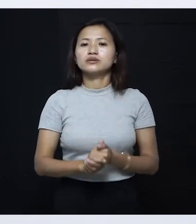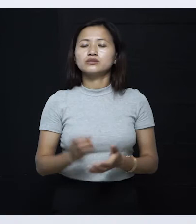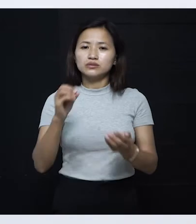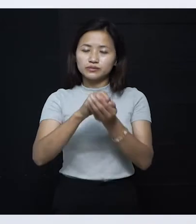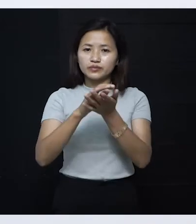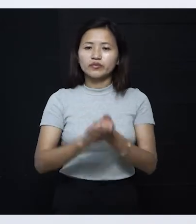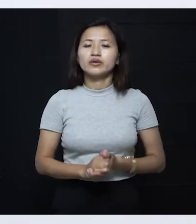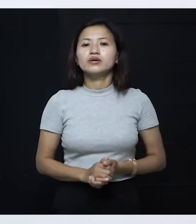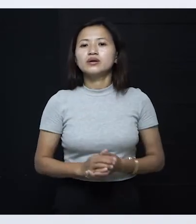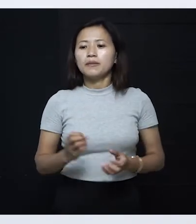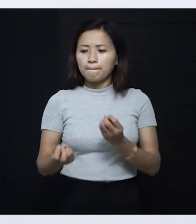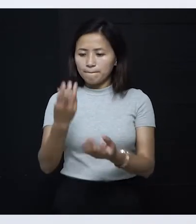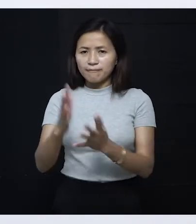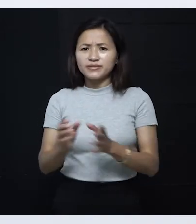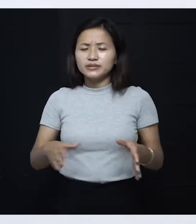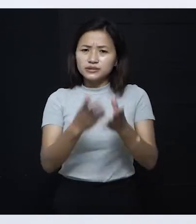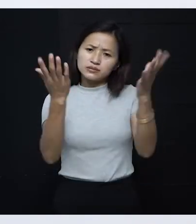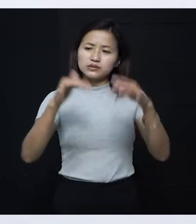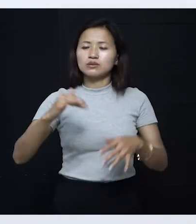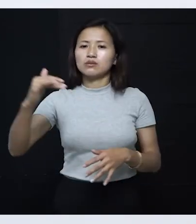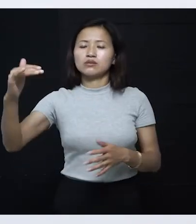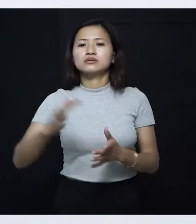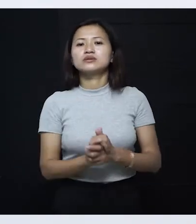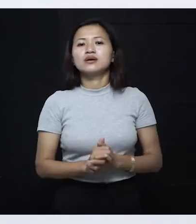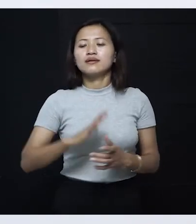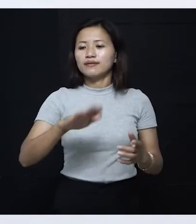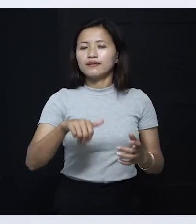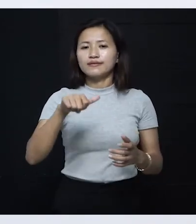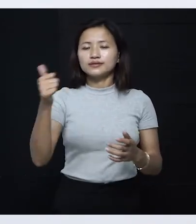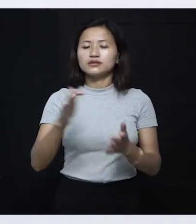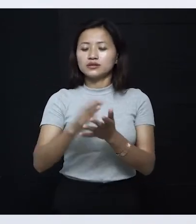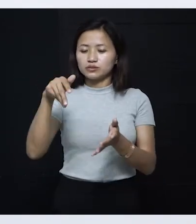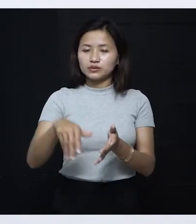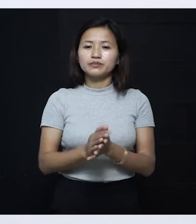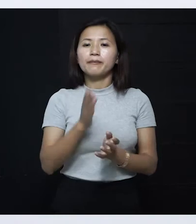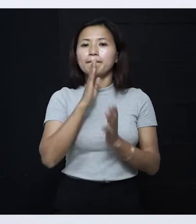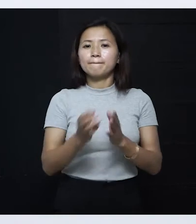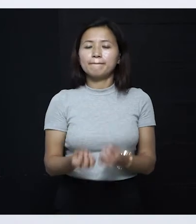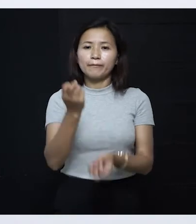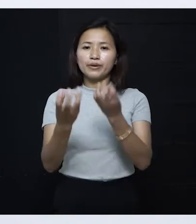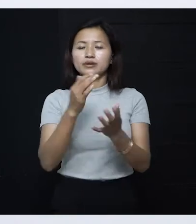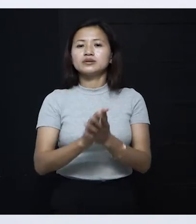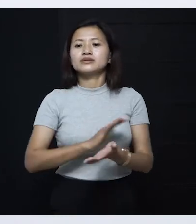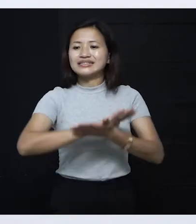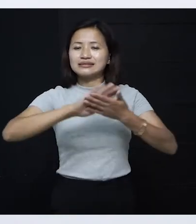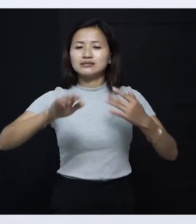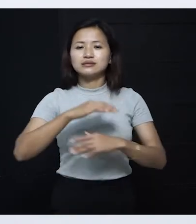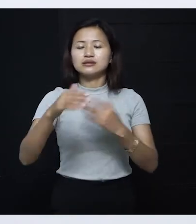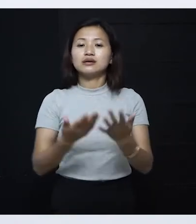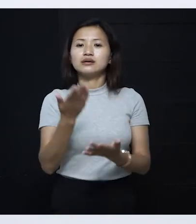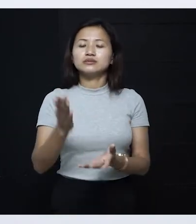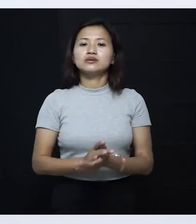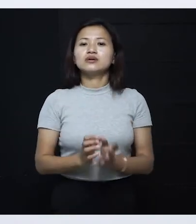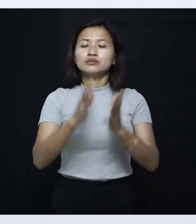add fire to it, they will burn the trees and so on. Then after it has been burned, they will clear up all the debris, okay? All